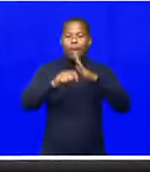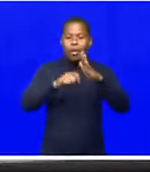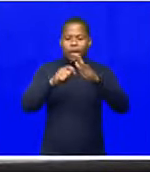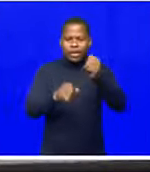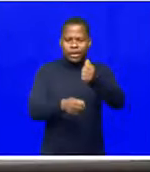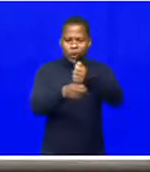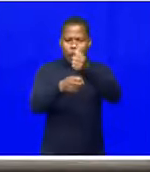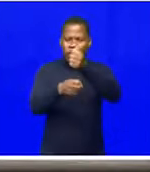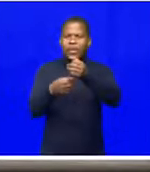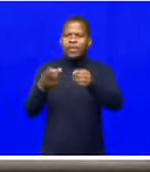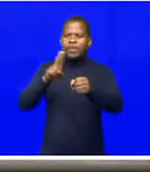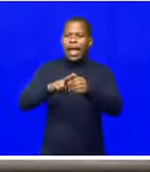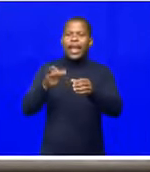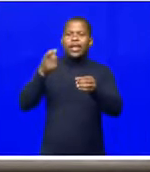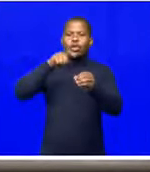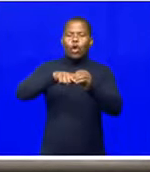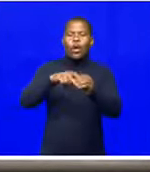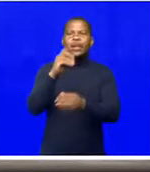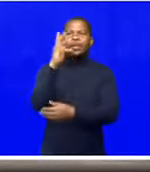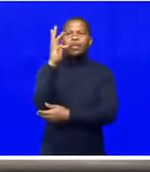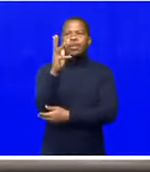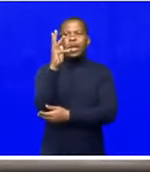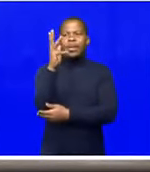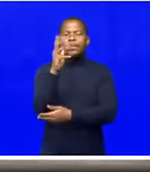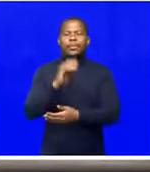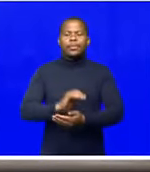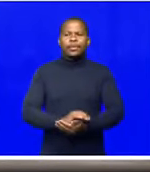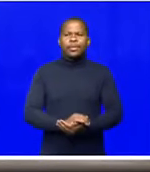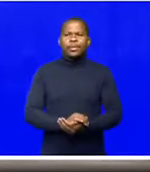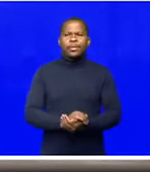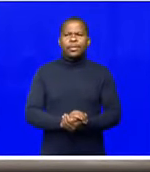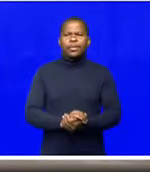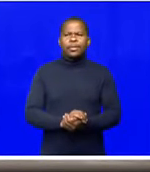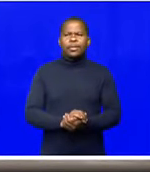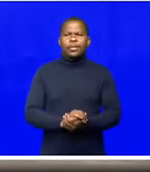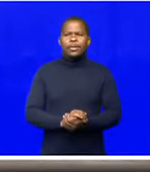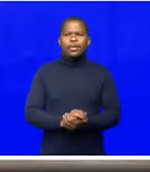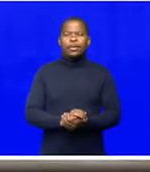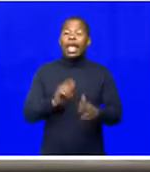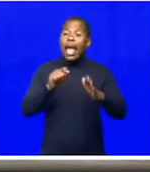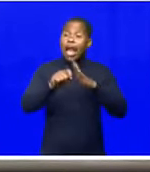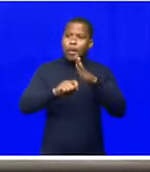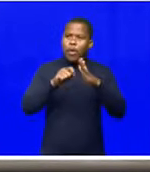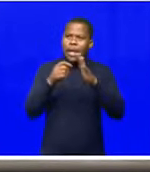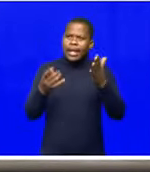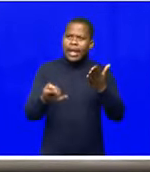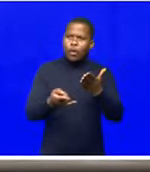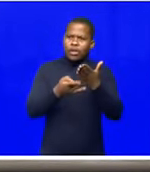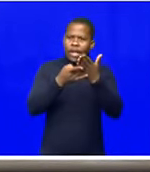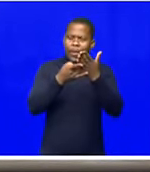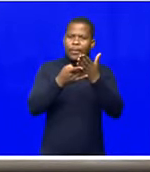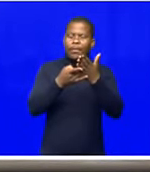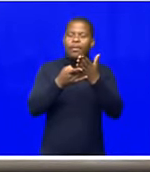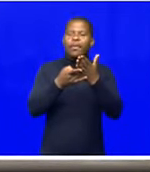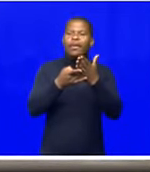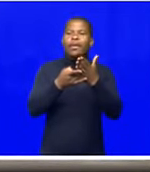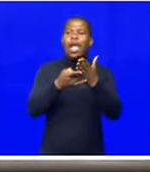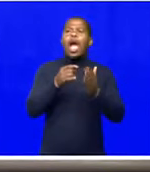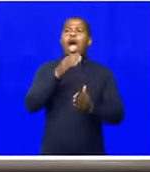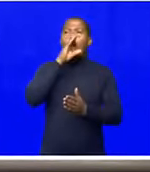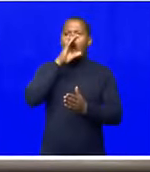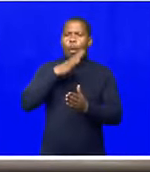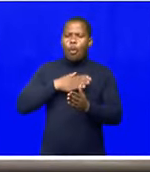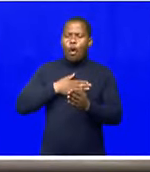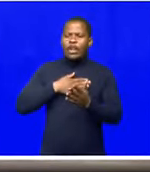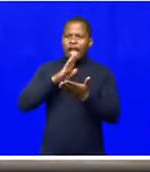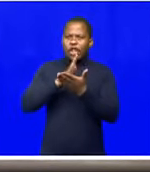mcimbi. The establishment of a river basin organization will play an important role in the coordinated development and management of